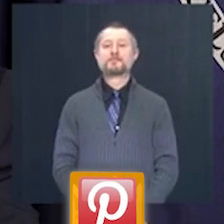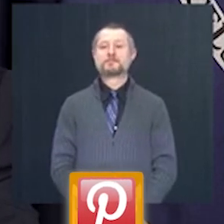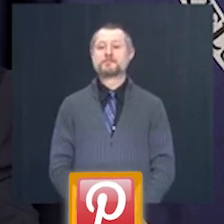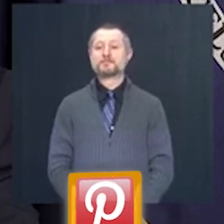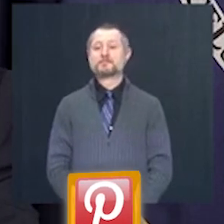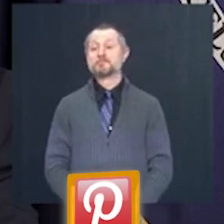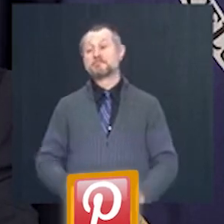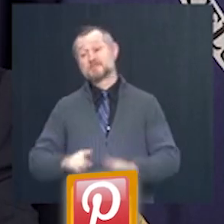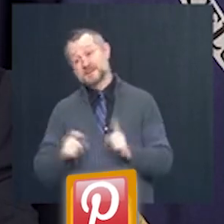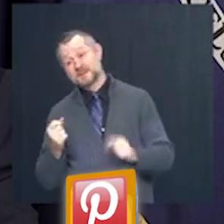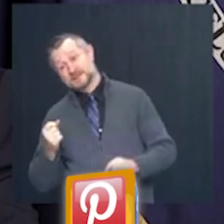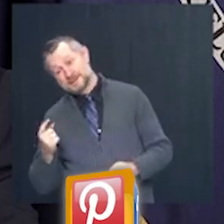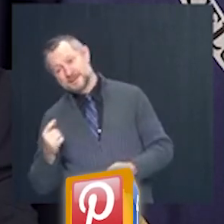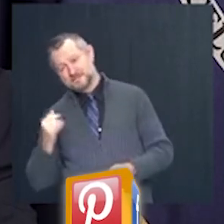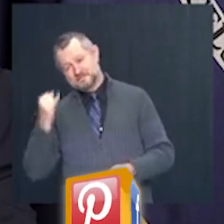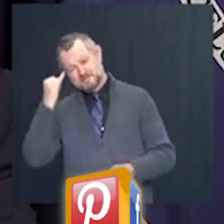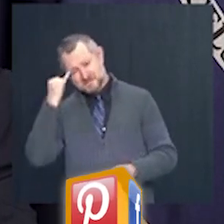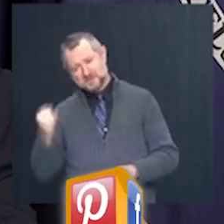it. It was just